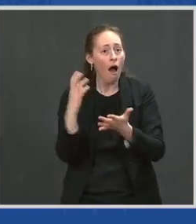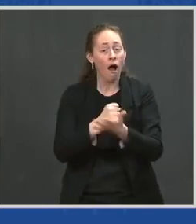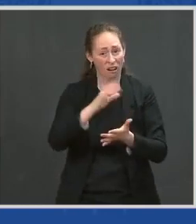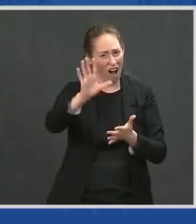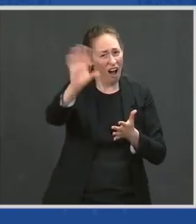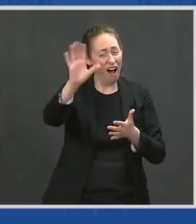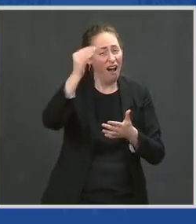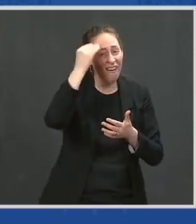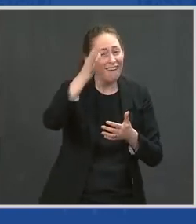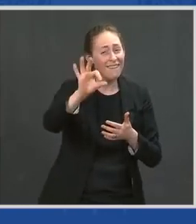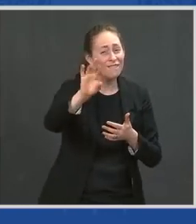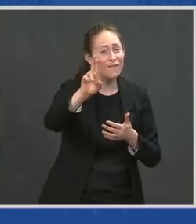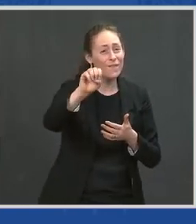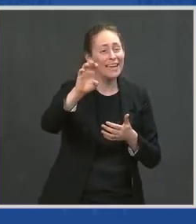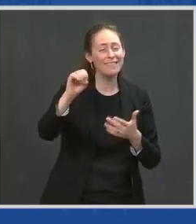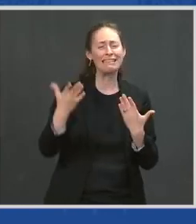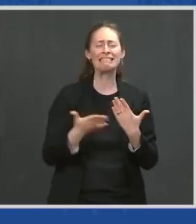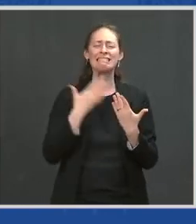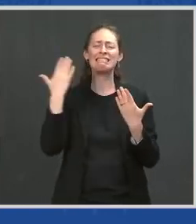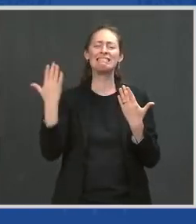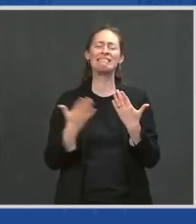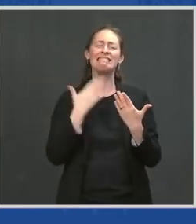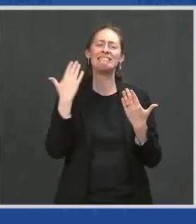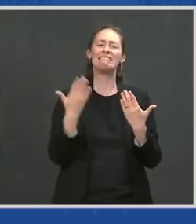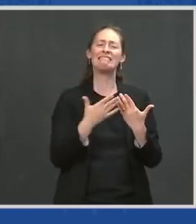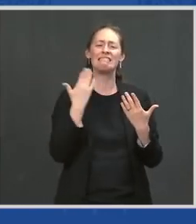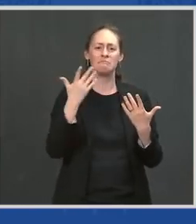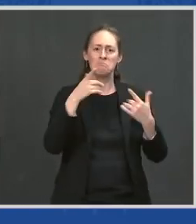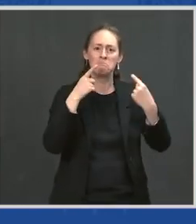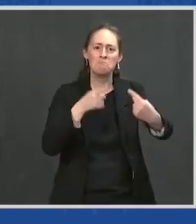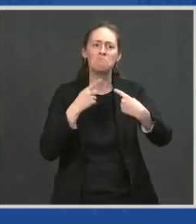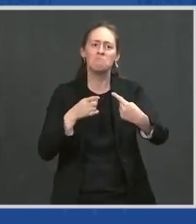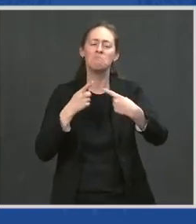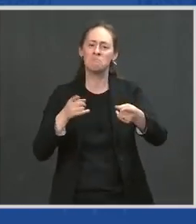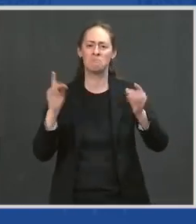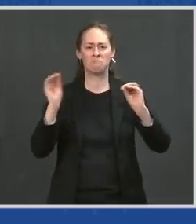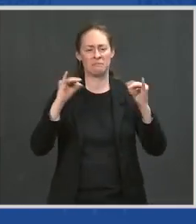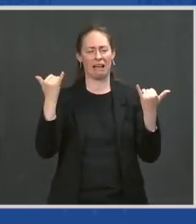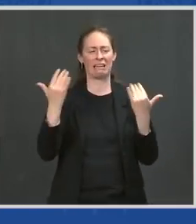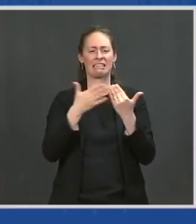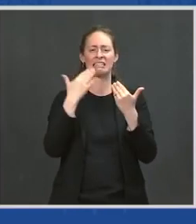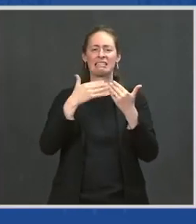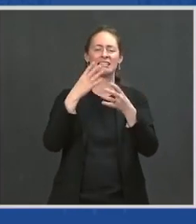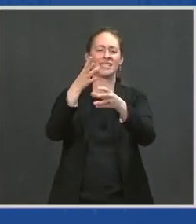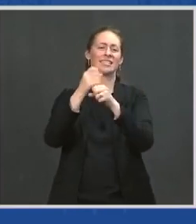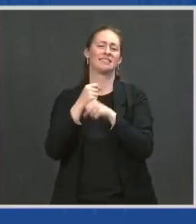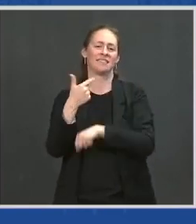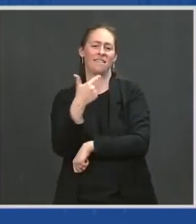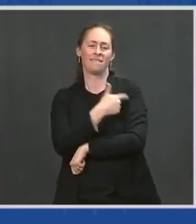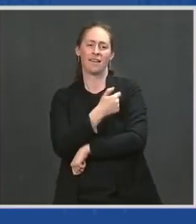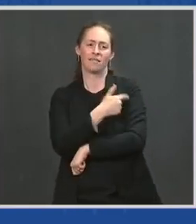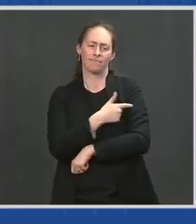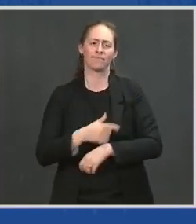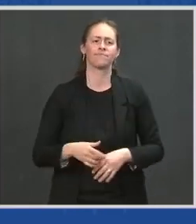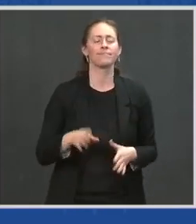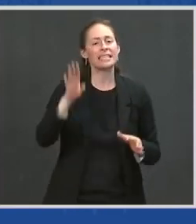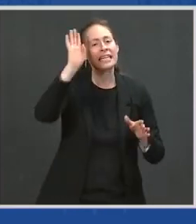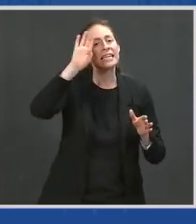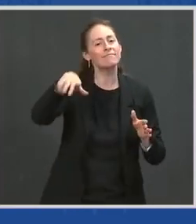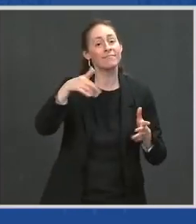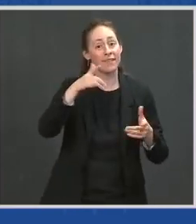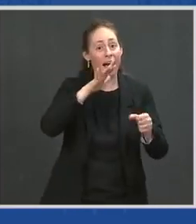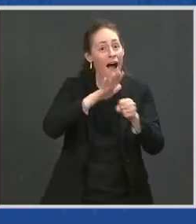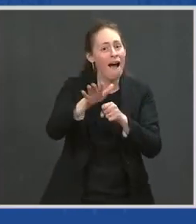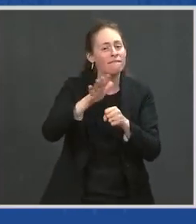it's convenient, and it's increasingly available. But I know that isn't enough. As we move